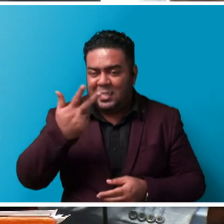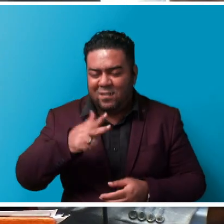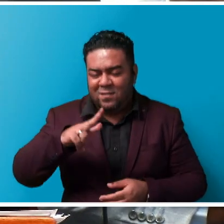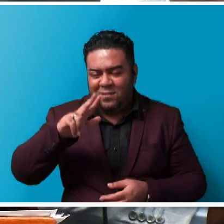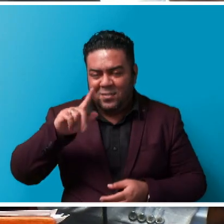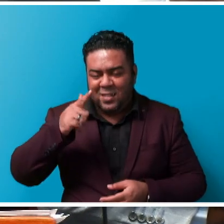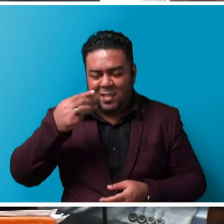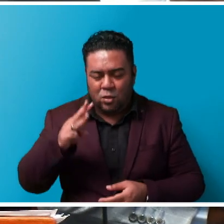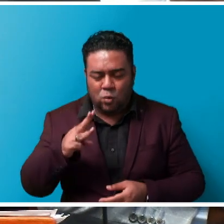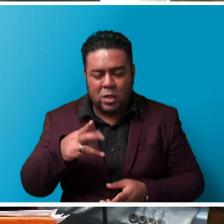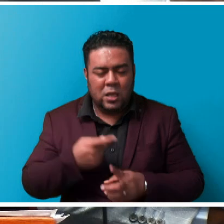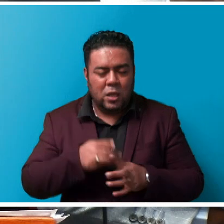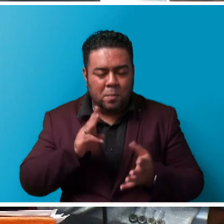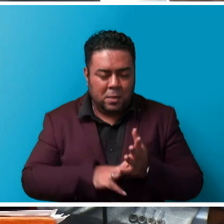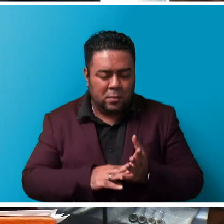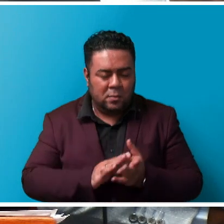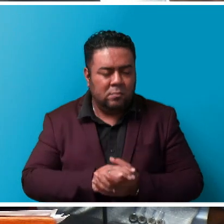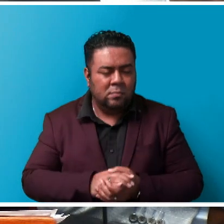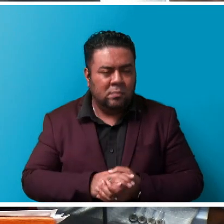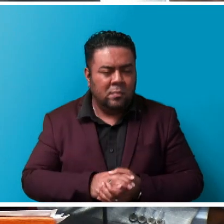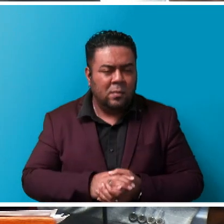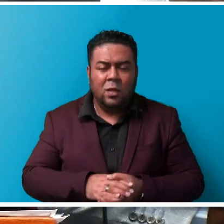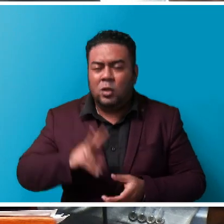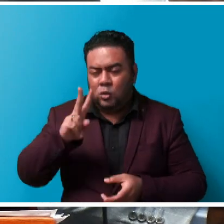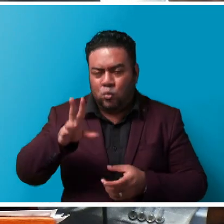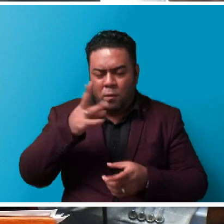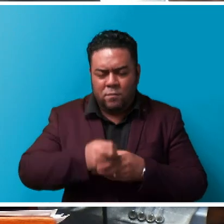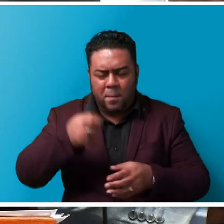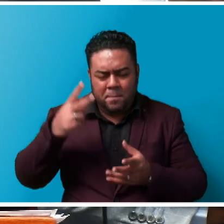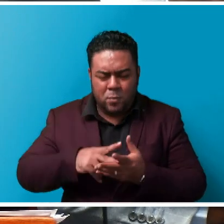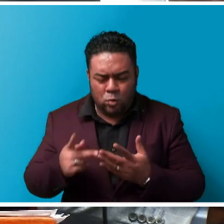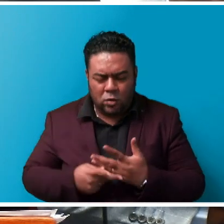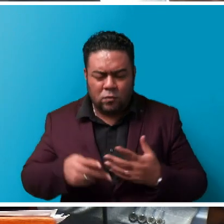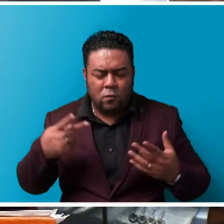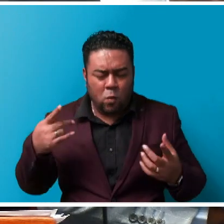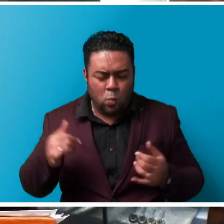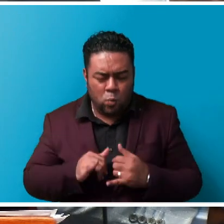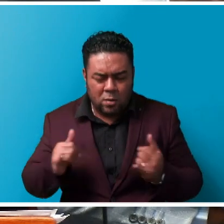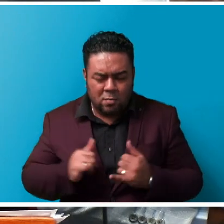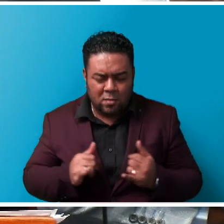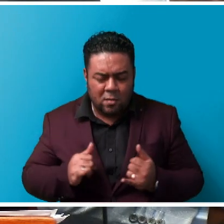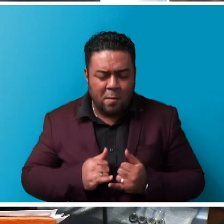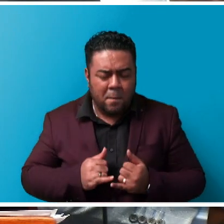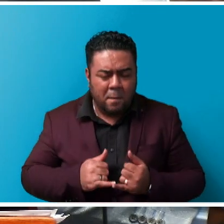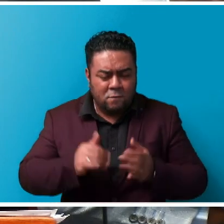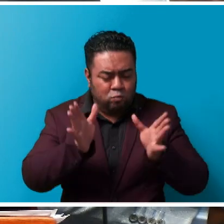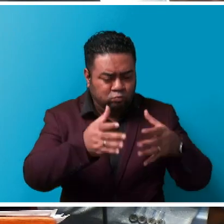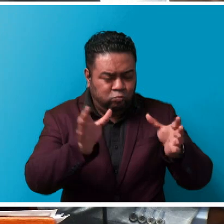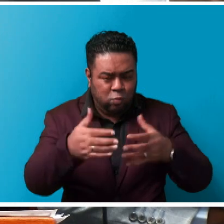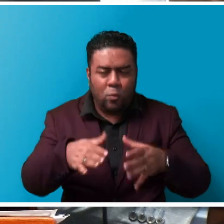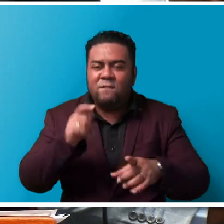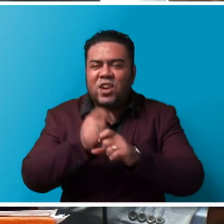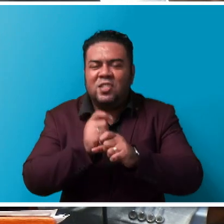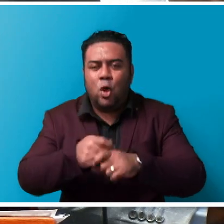roads around the country. Two of the notable project work delivery of the PWD building maintenance team are the furniture repairs